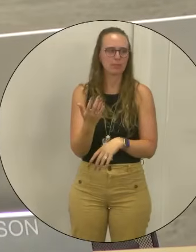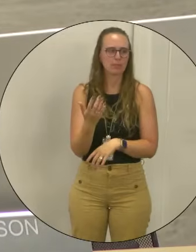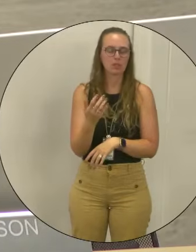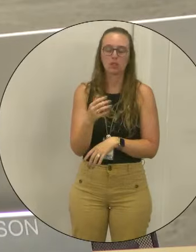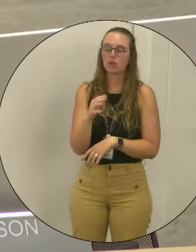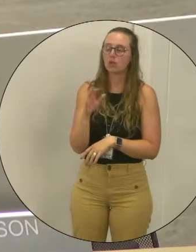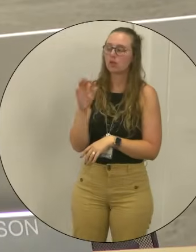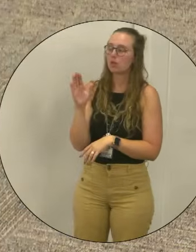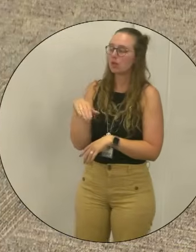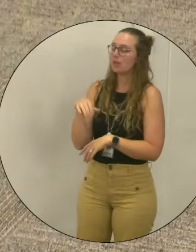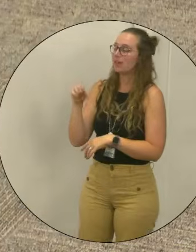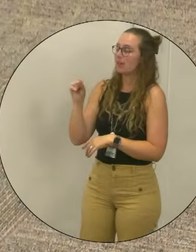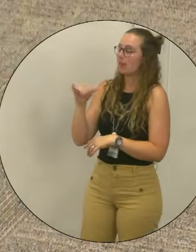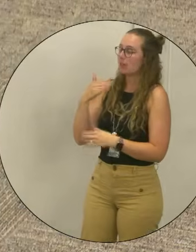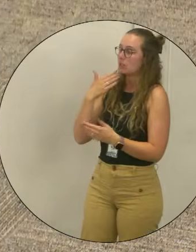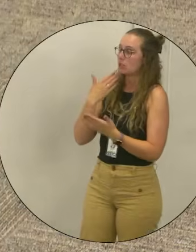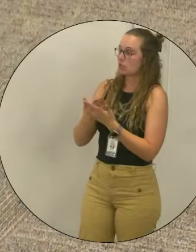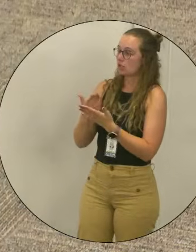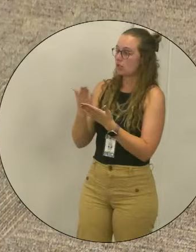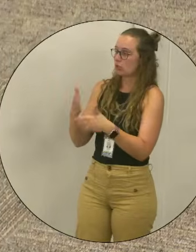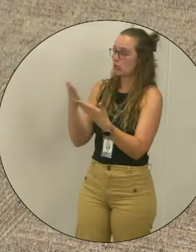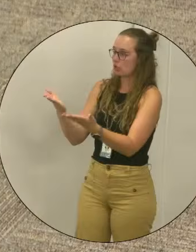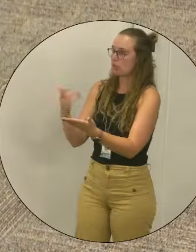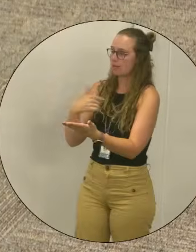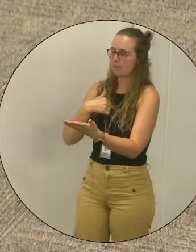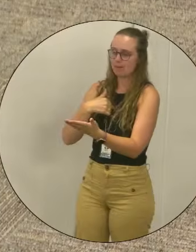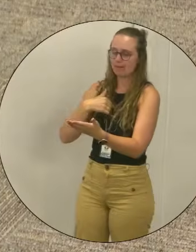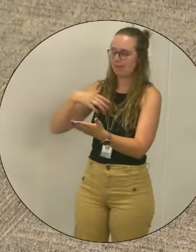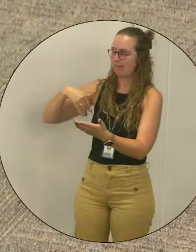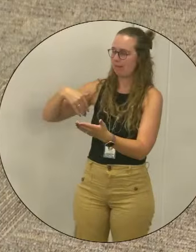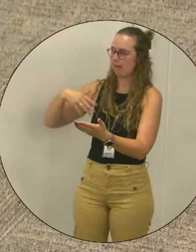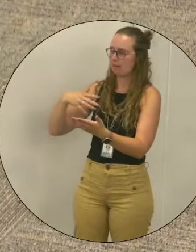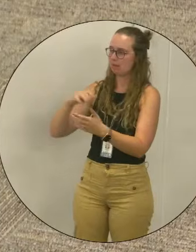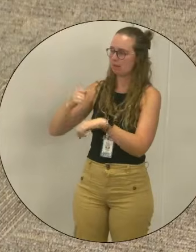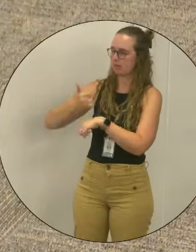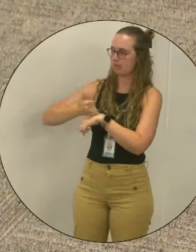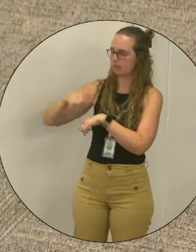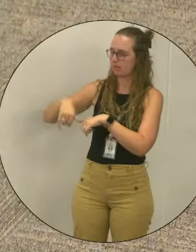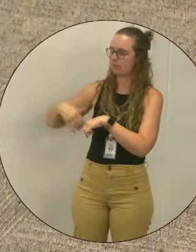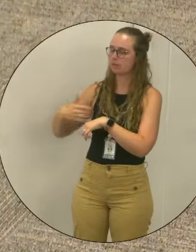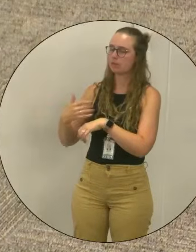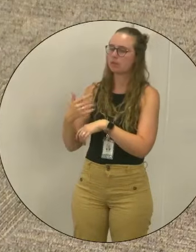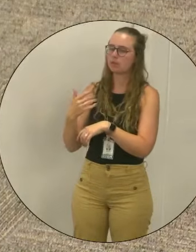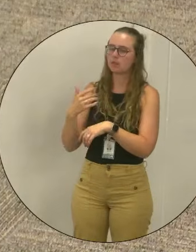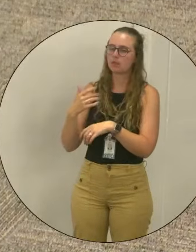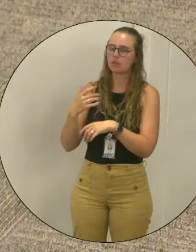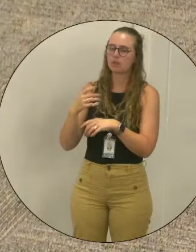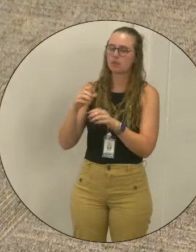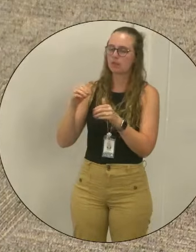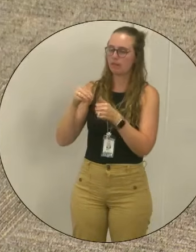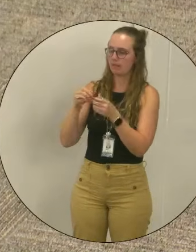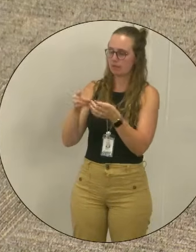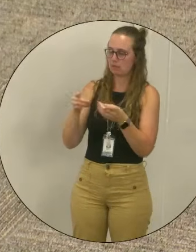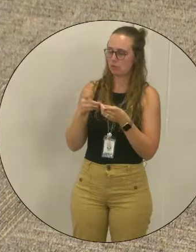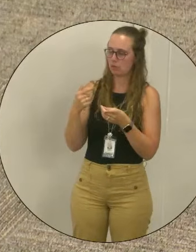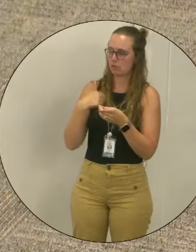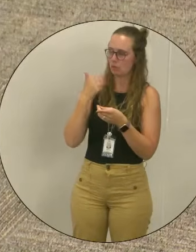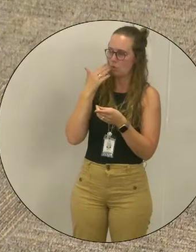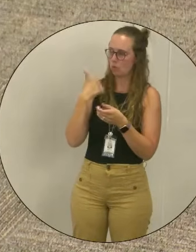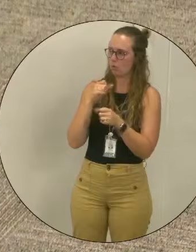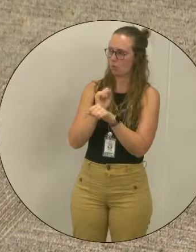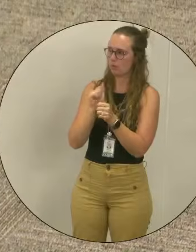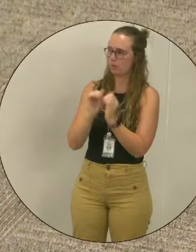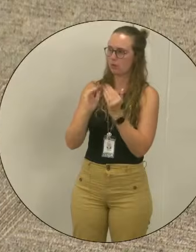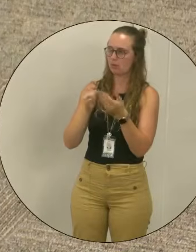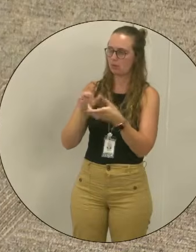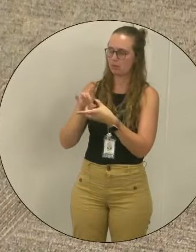Trustee Johnson, that's a great suggestion, a great recommendation. I don't think we have any mechanisms in place as a district. I know we work with community partners where